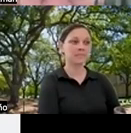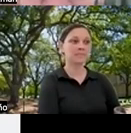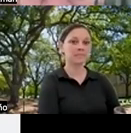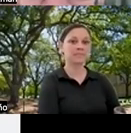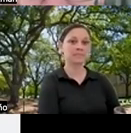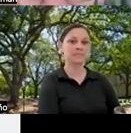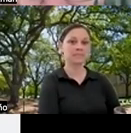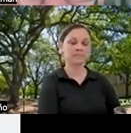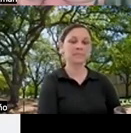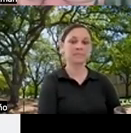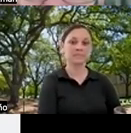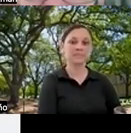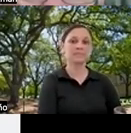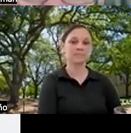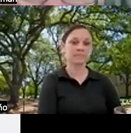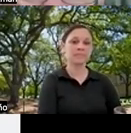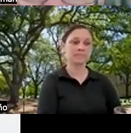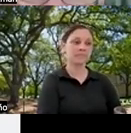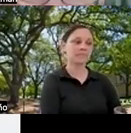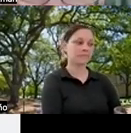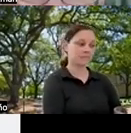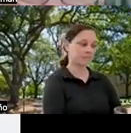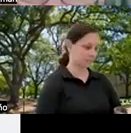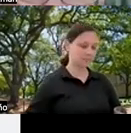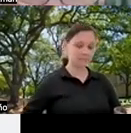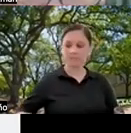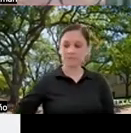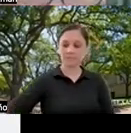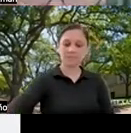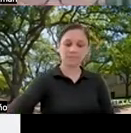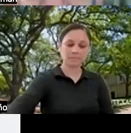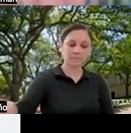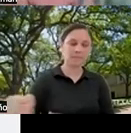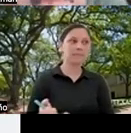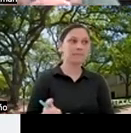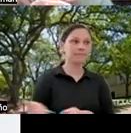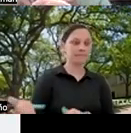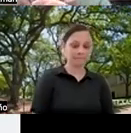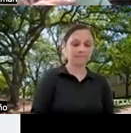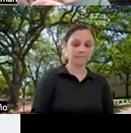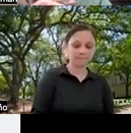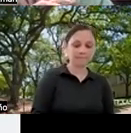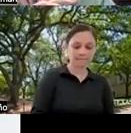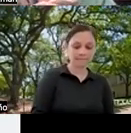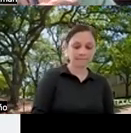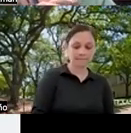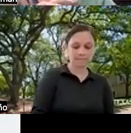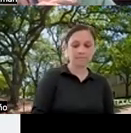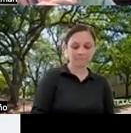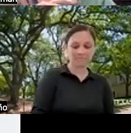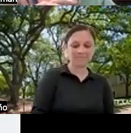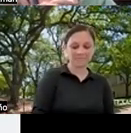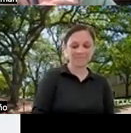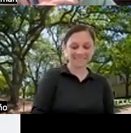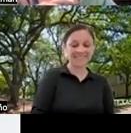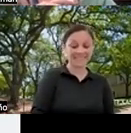be the drivers towards the other stickies, right? And so we're in a really good place right now. I want to commend you all. In a